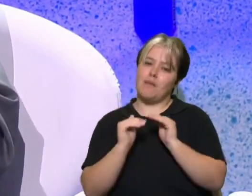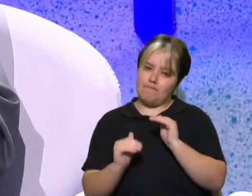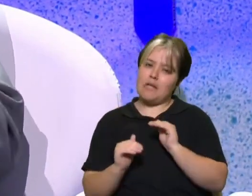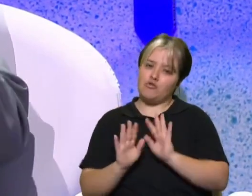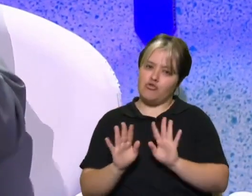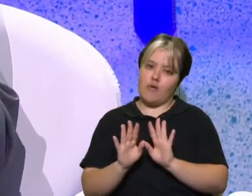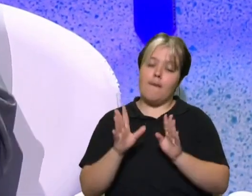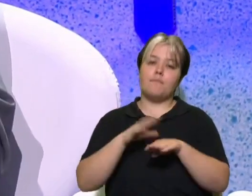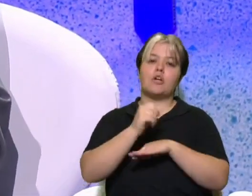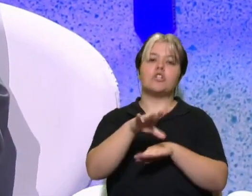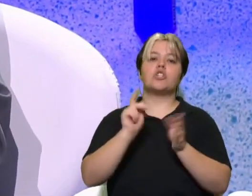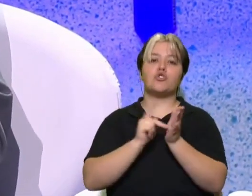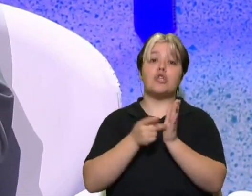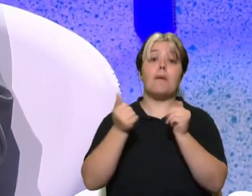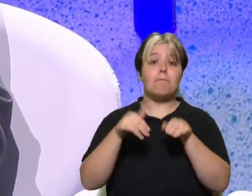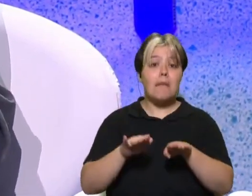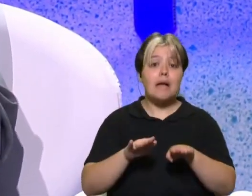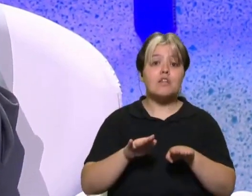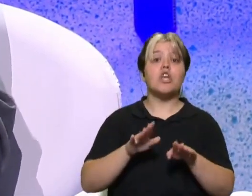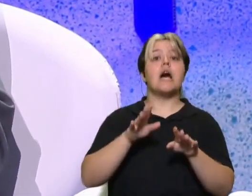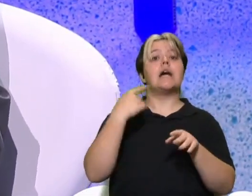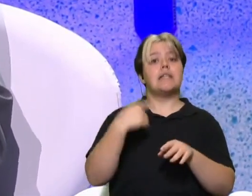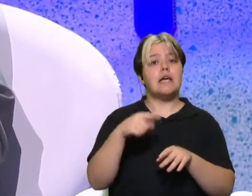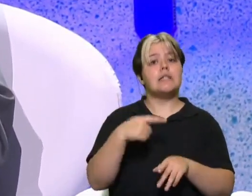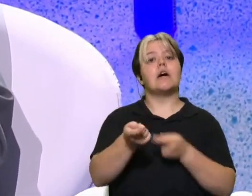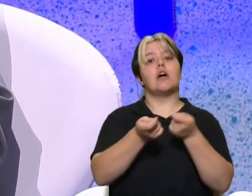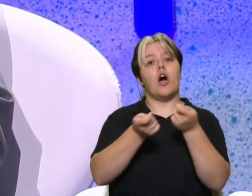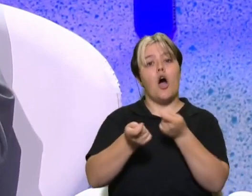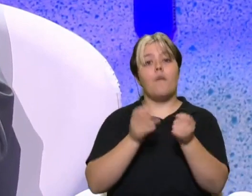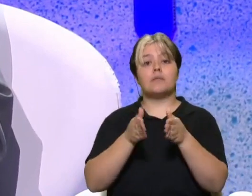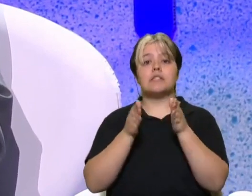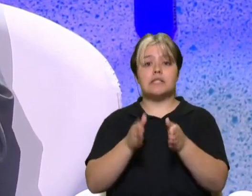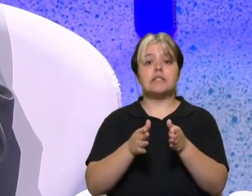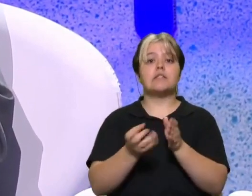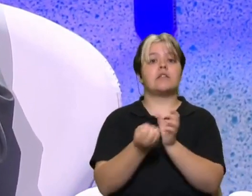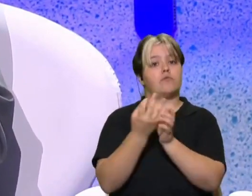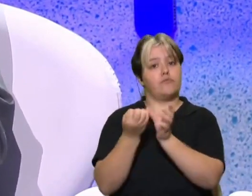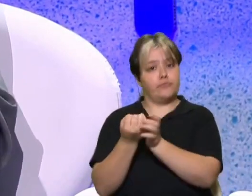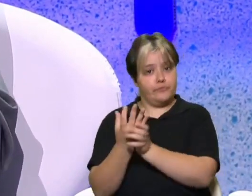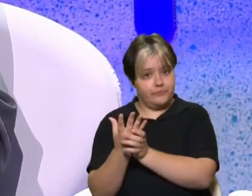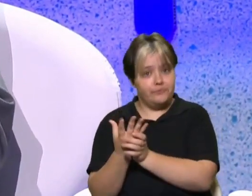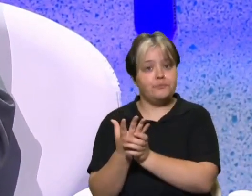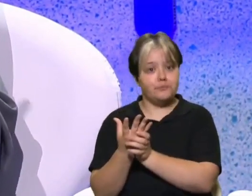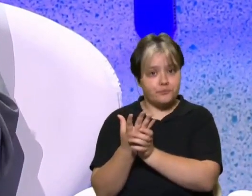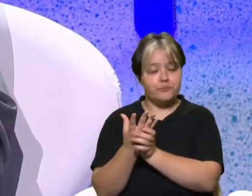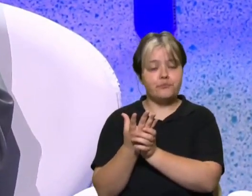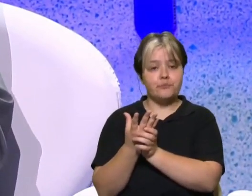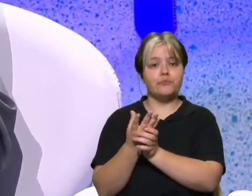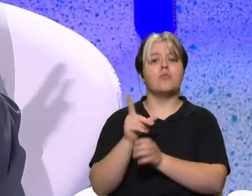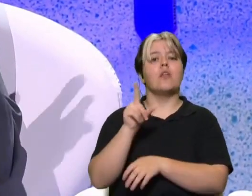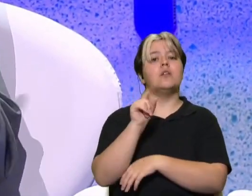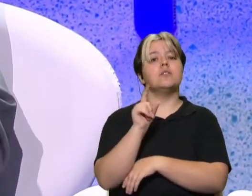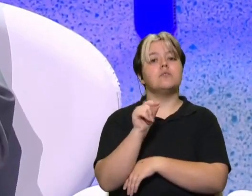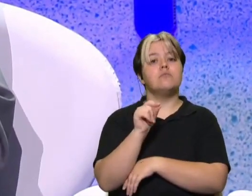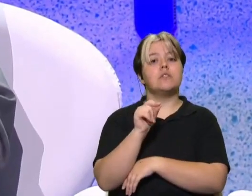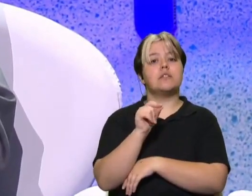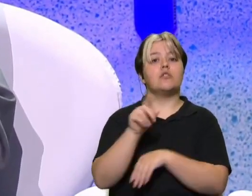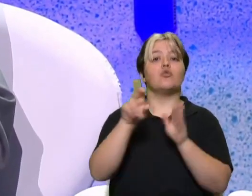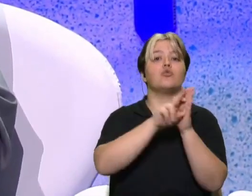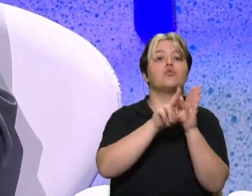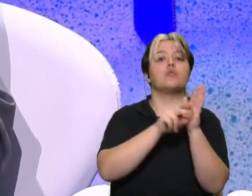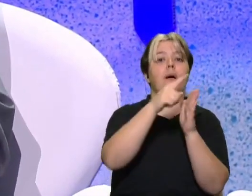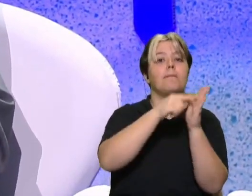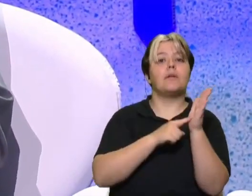three dots here because of the technology. There are bodies which have to be set up, established, rules, directives